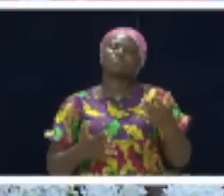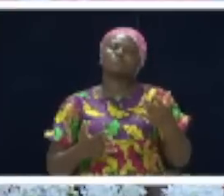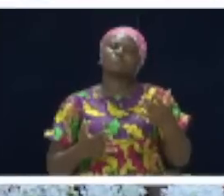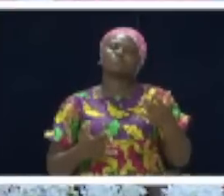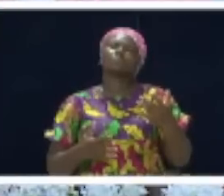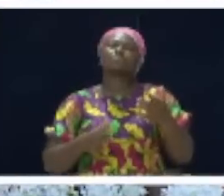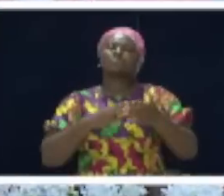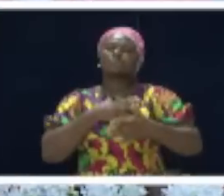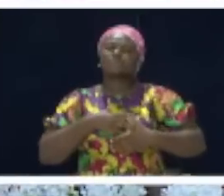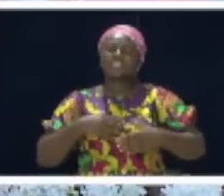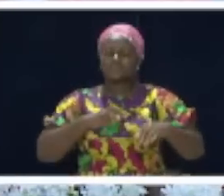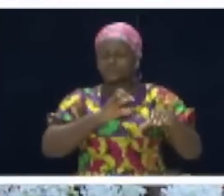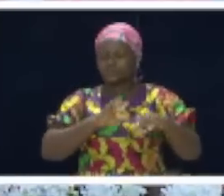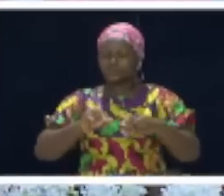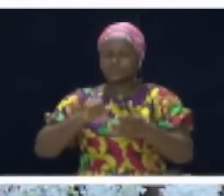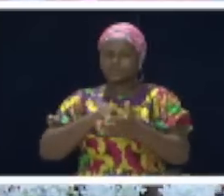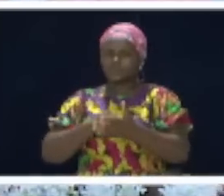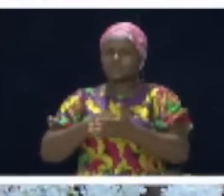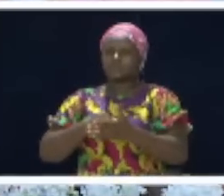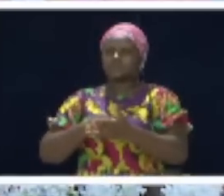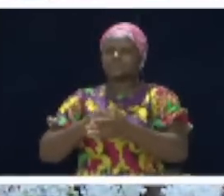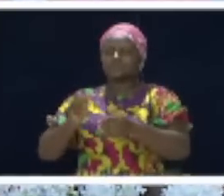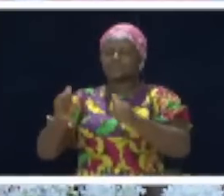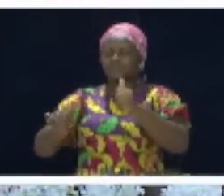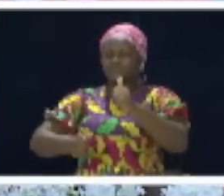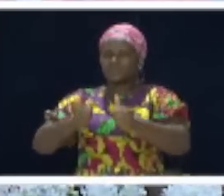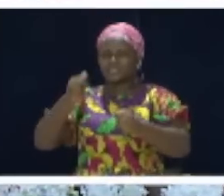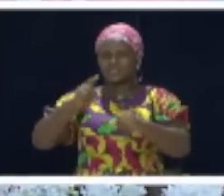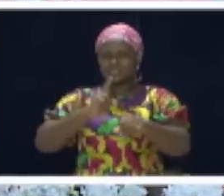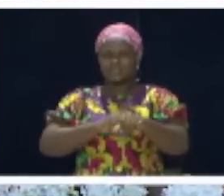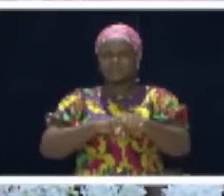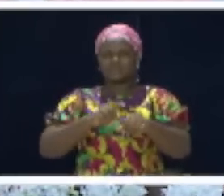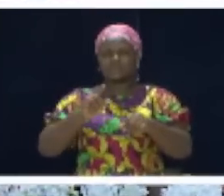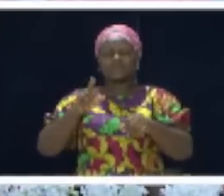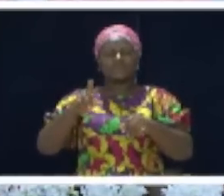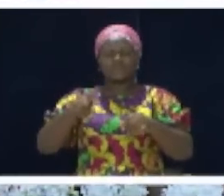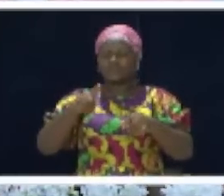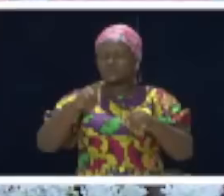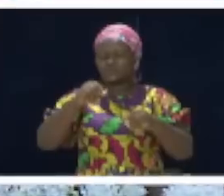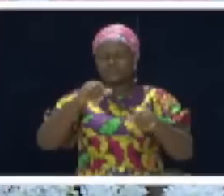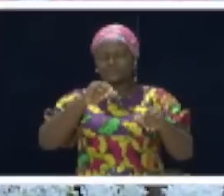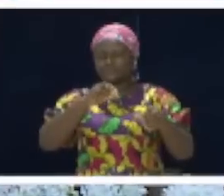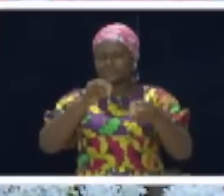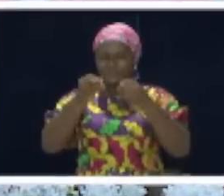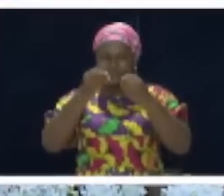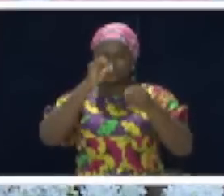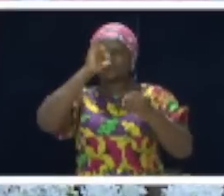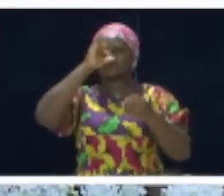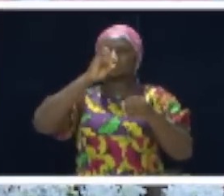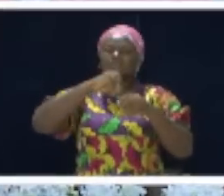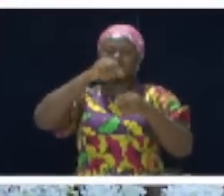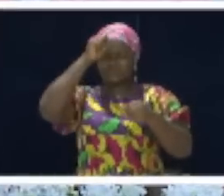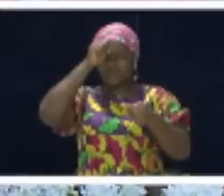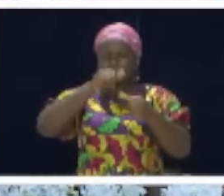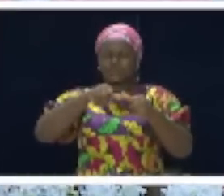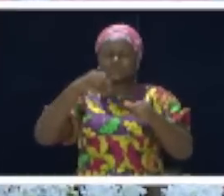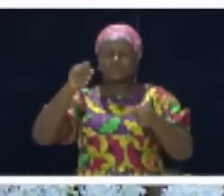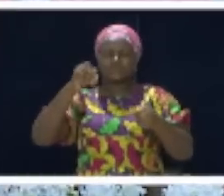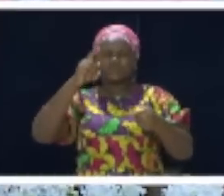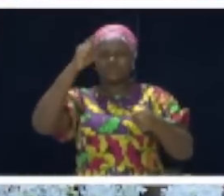This do ye each time you drink of it in remembrance of me.